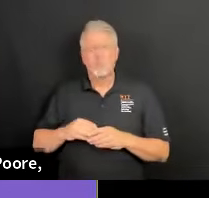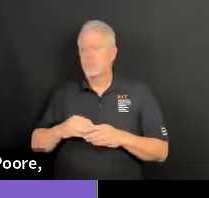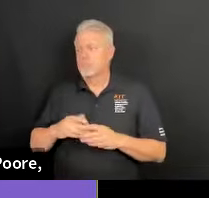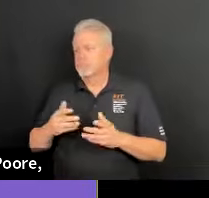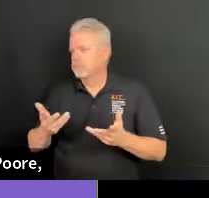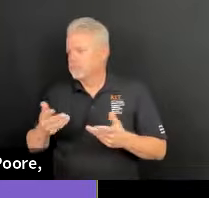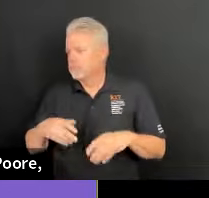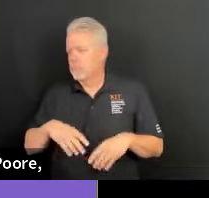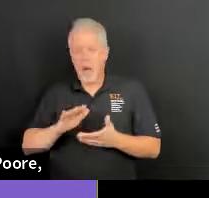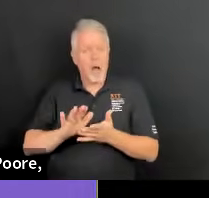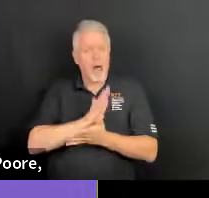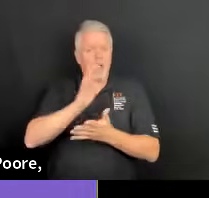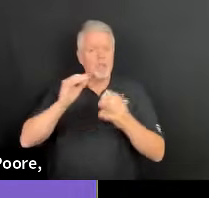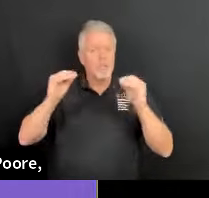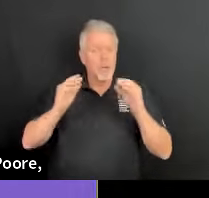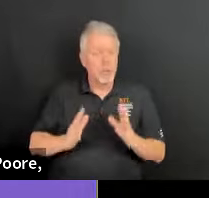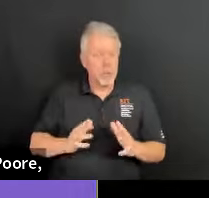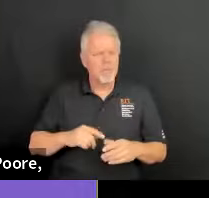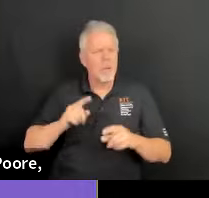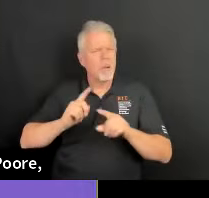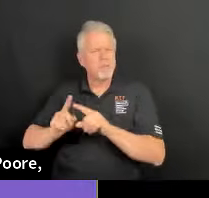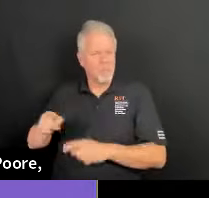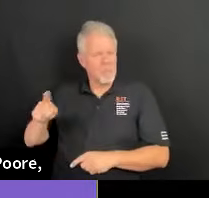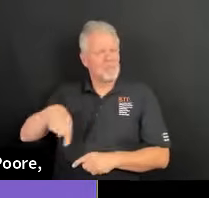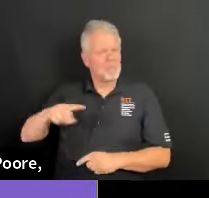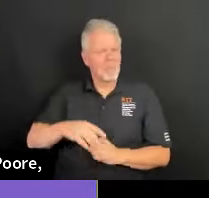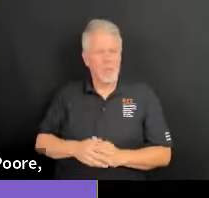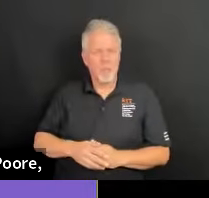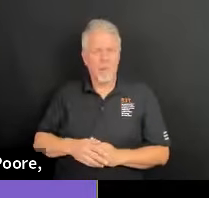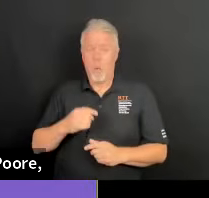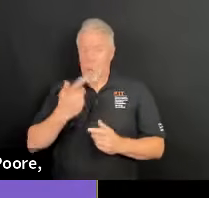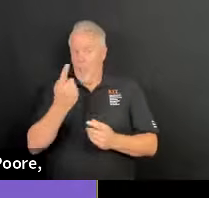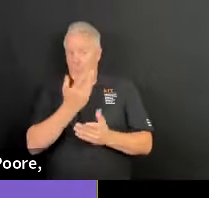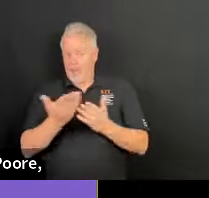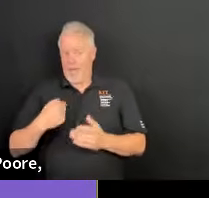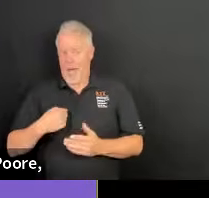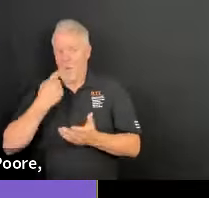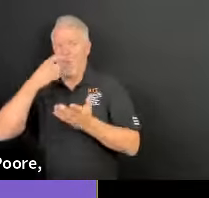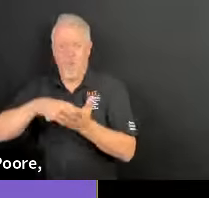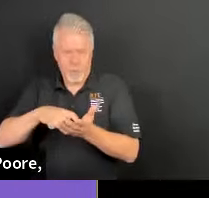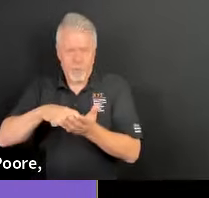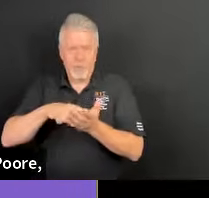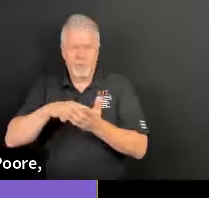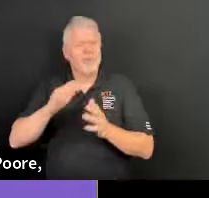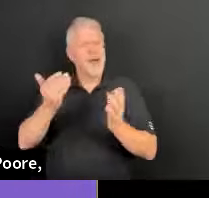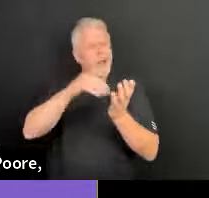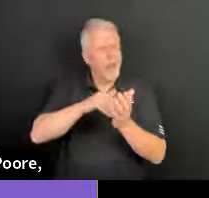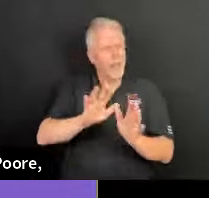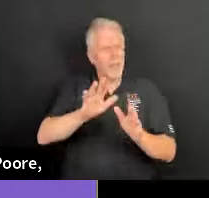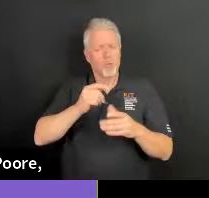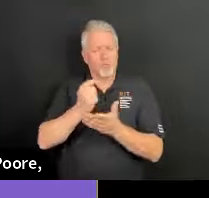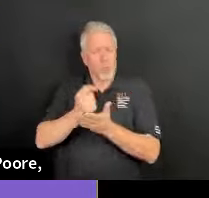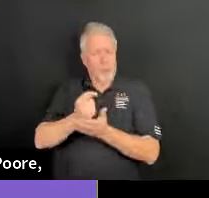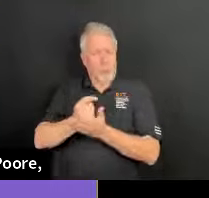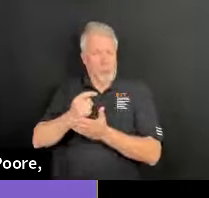degrees, PhDs, master's degrees, teachers, college professors, people of all sorts of backgrounds. But one thing that I